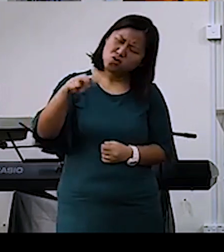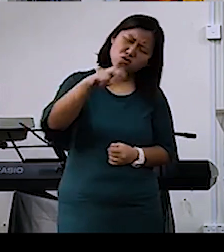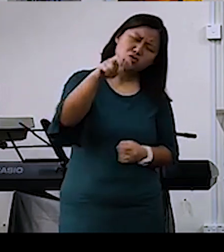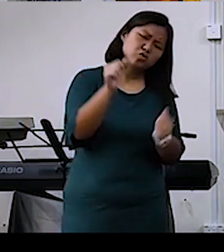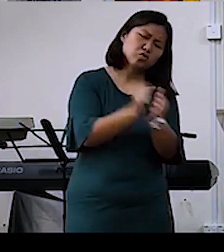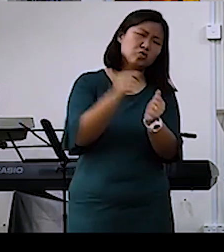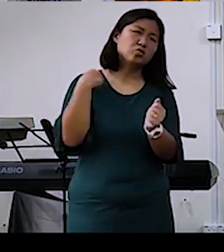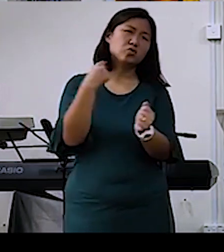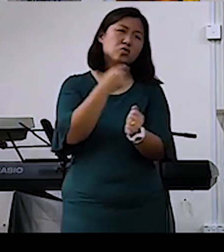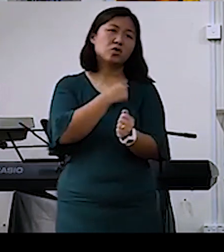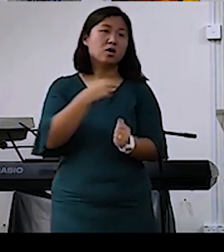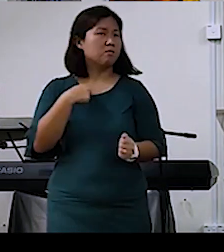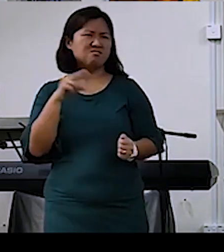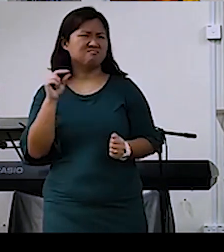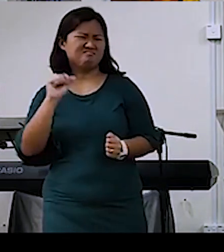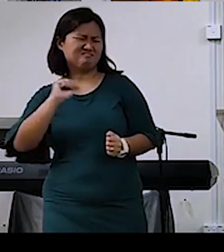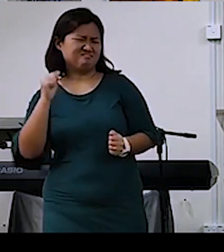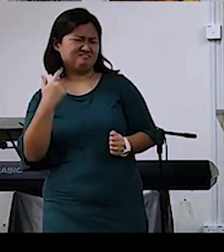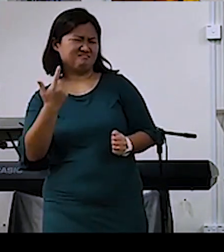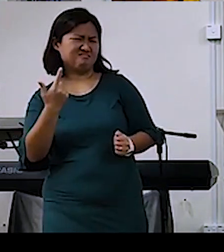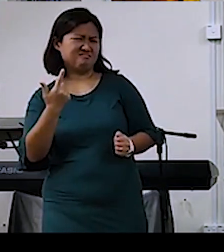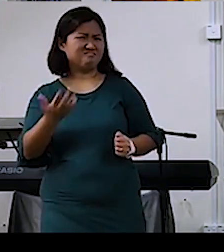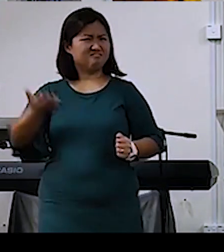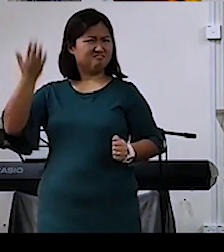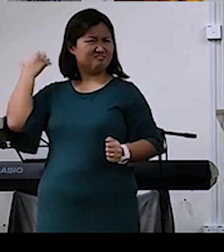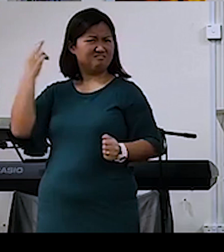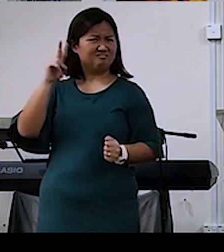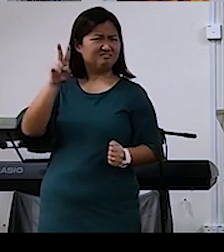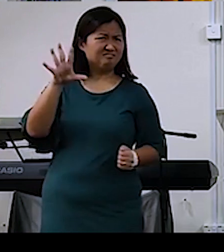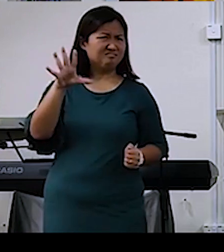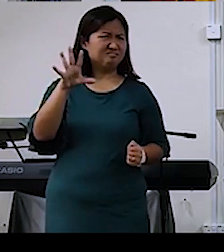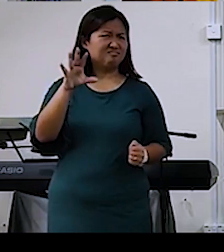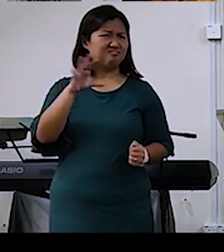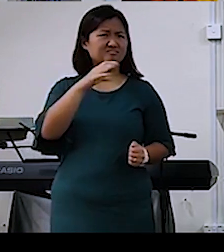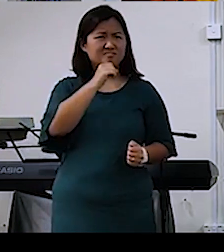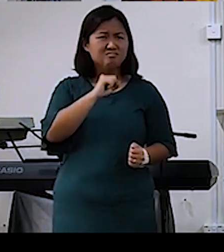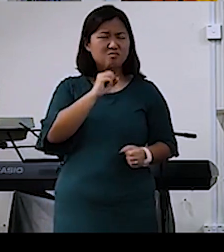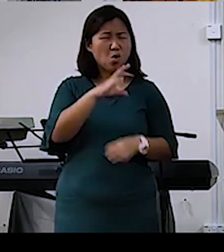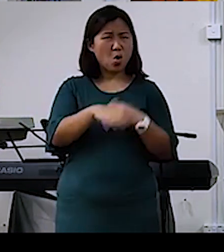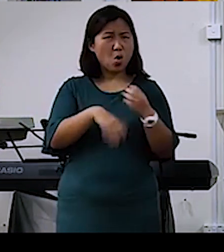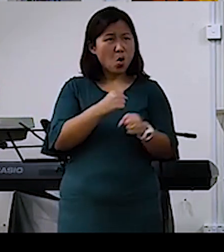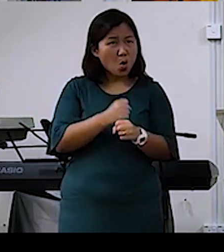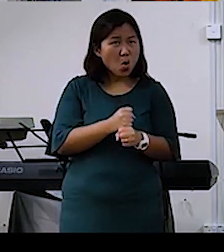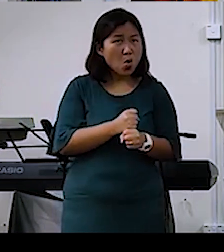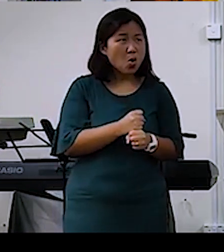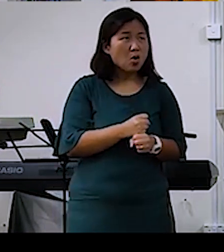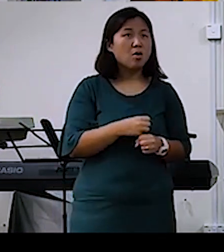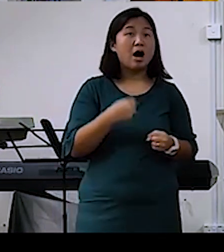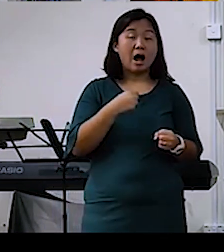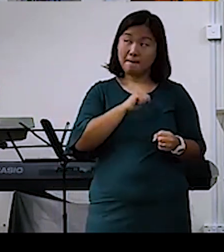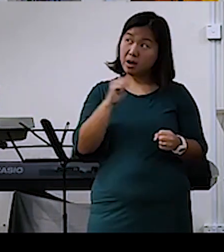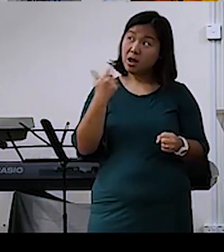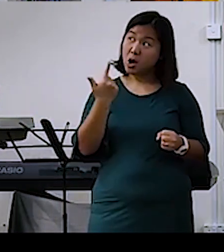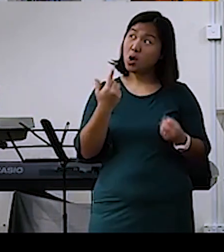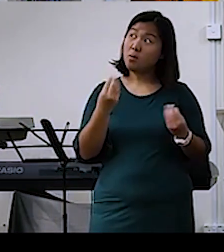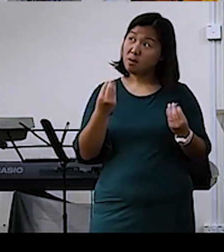alone. So I've never been lonely. Since 25 years old, I've been alone many times. I've been alone many times.